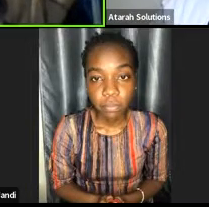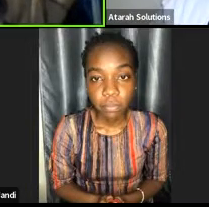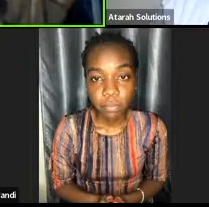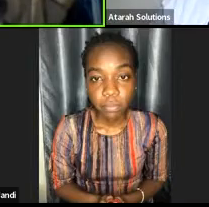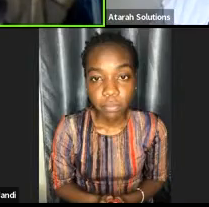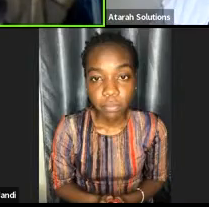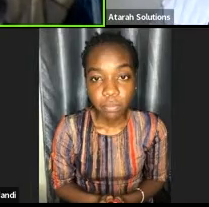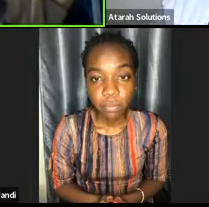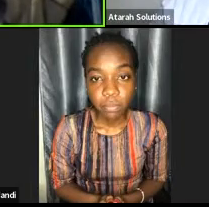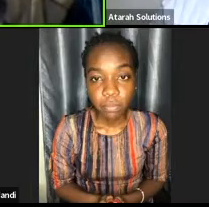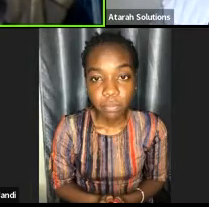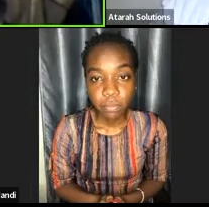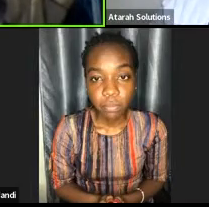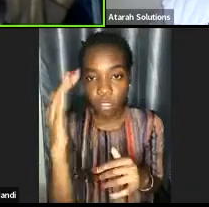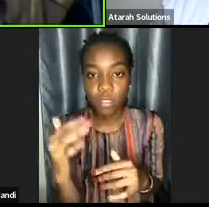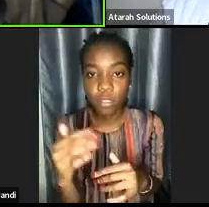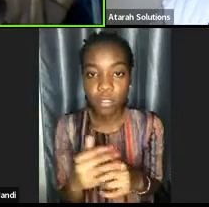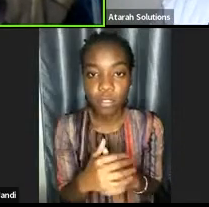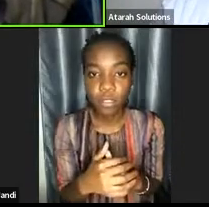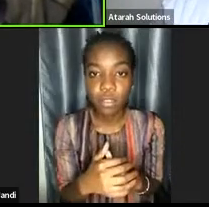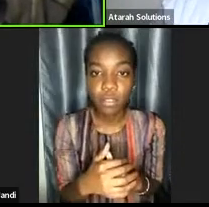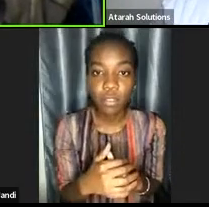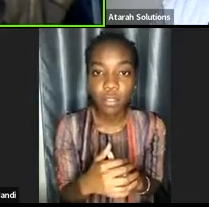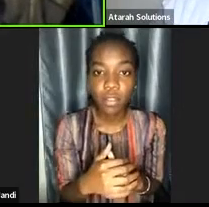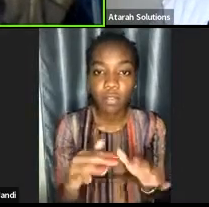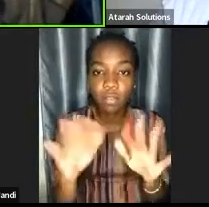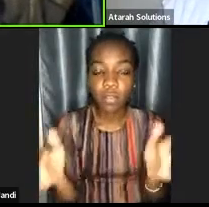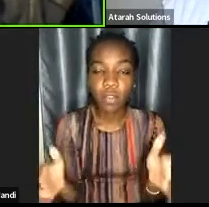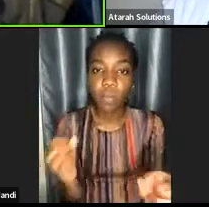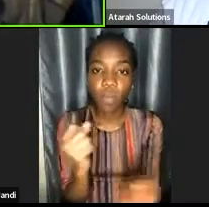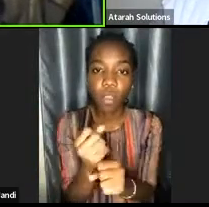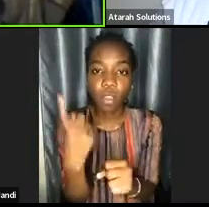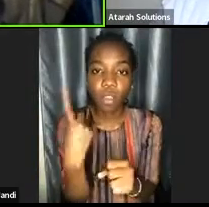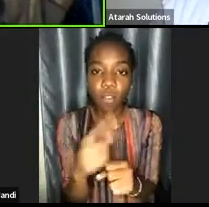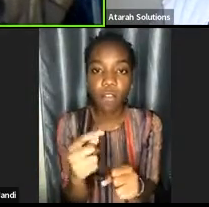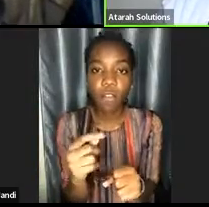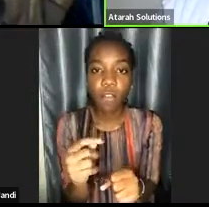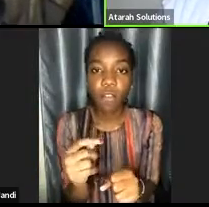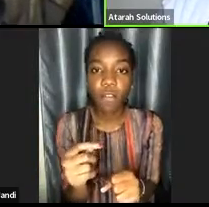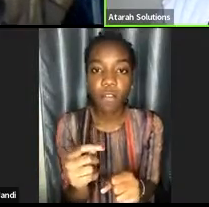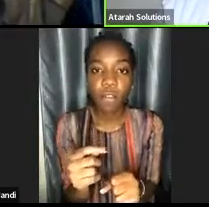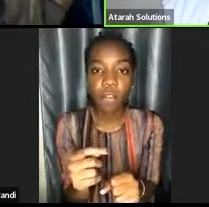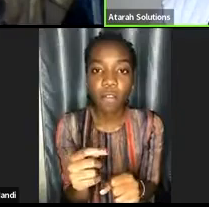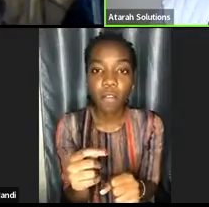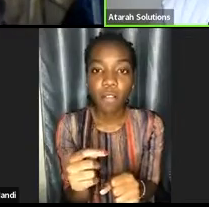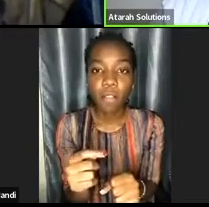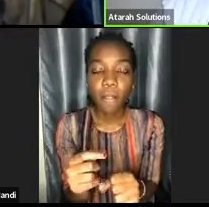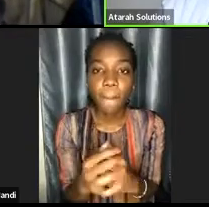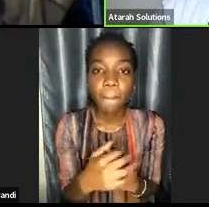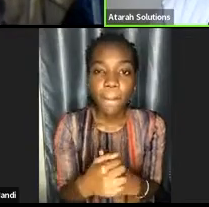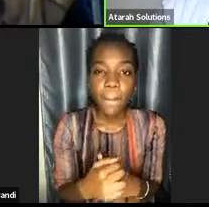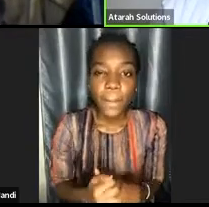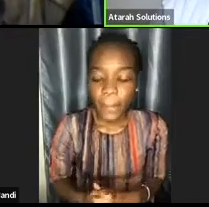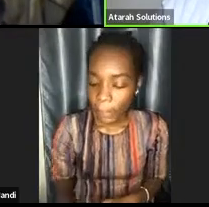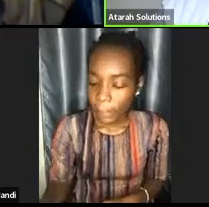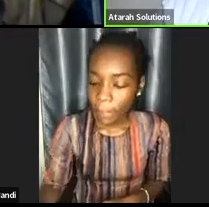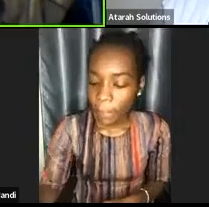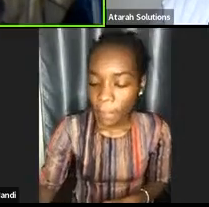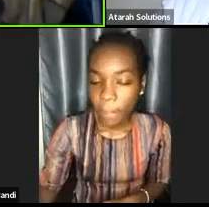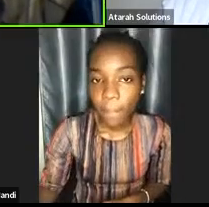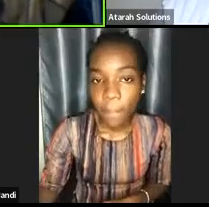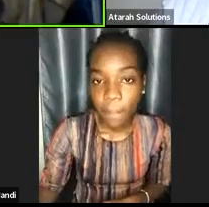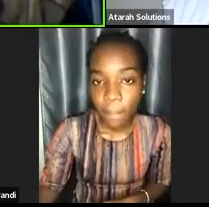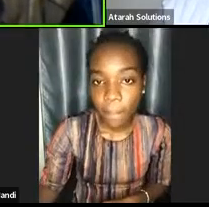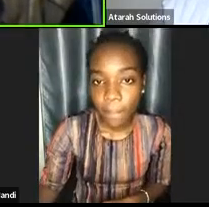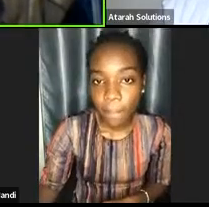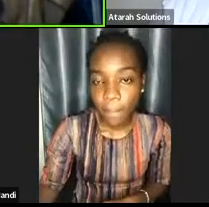The legal and professional framework for which discipline? Mediation. I'm assuming it's or arbitration.